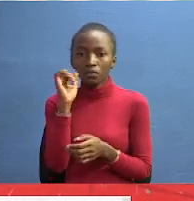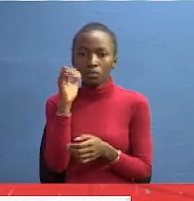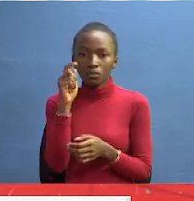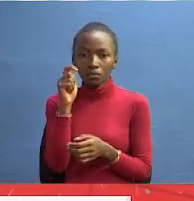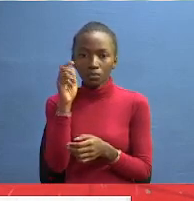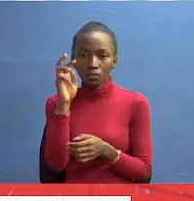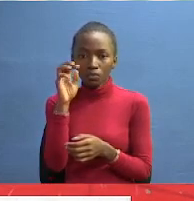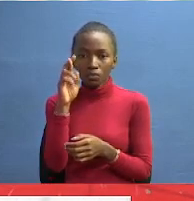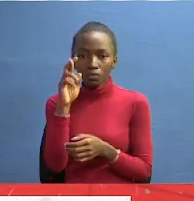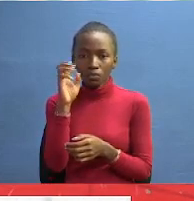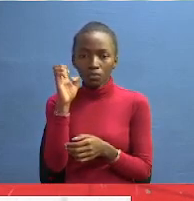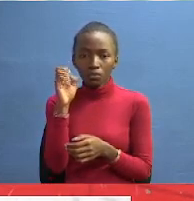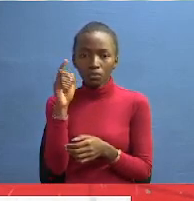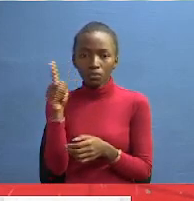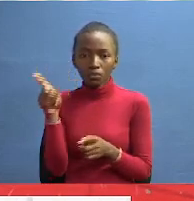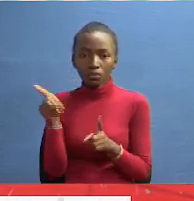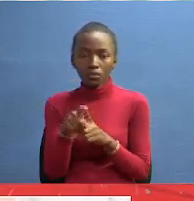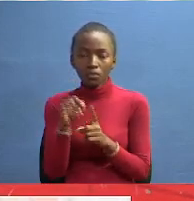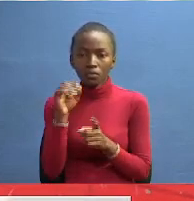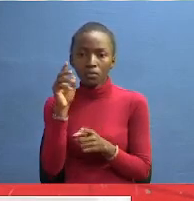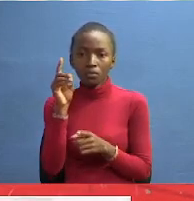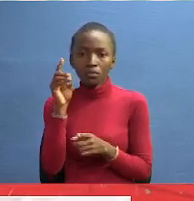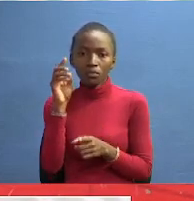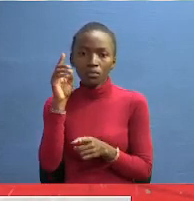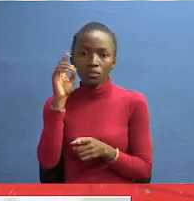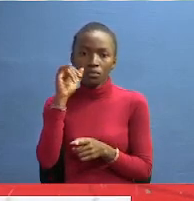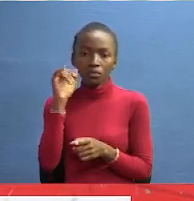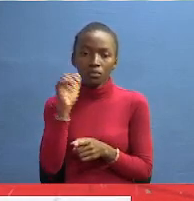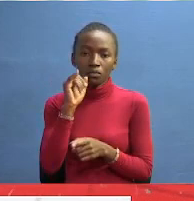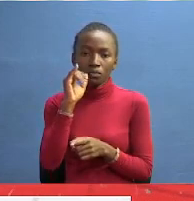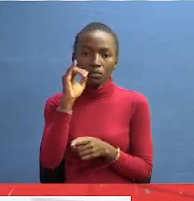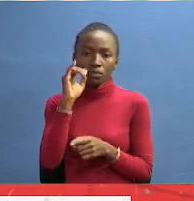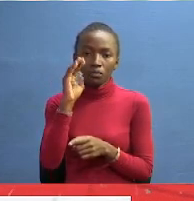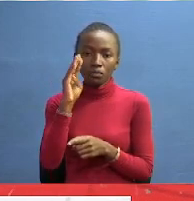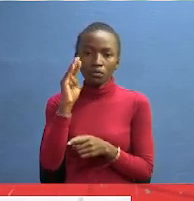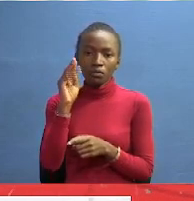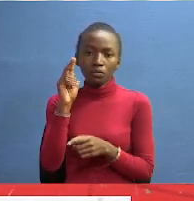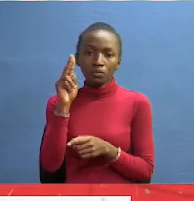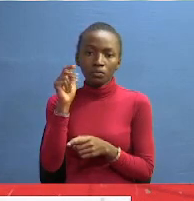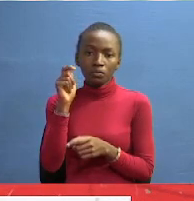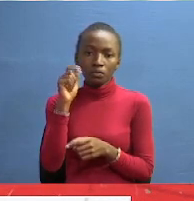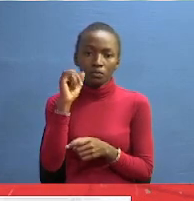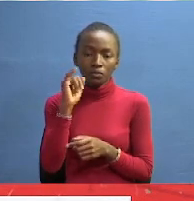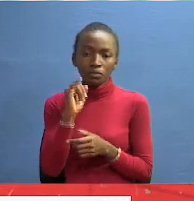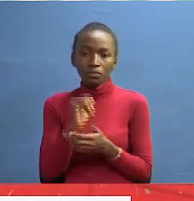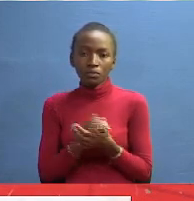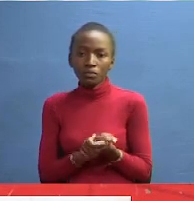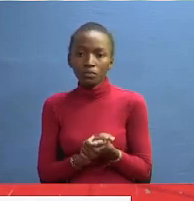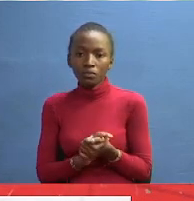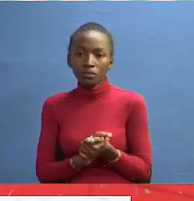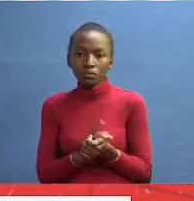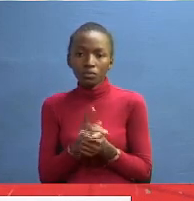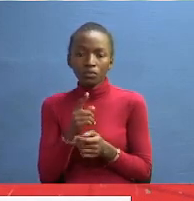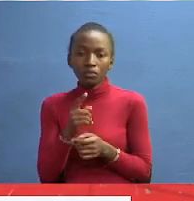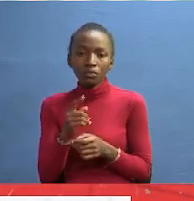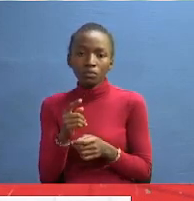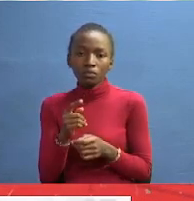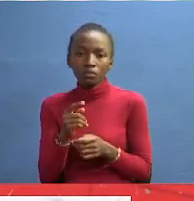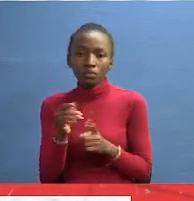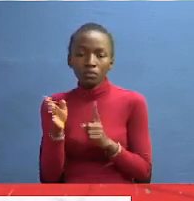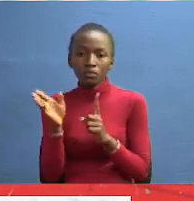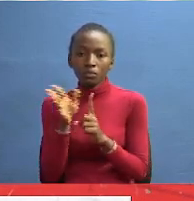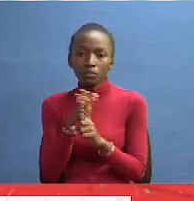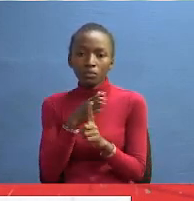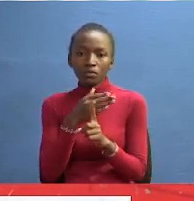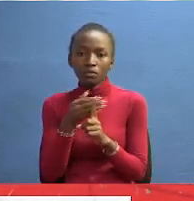going to engage in this process, then of course they were going to get into his territory and they would fight him. He was now persuaded by the